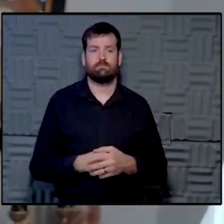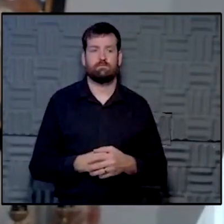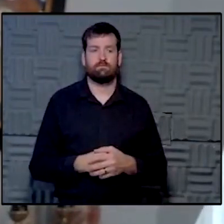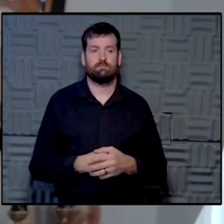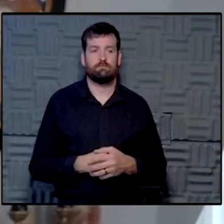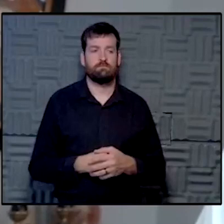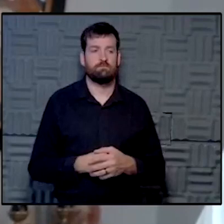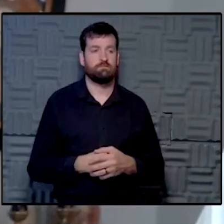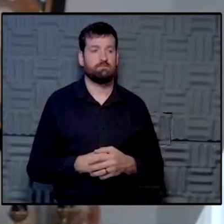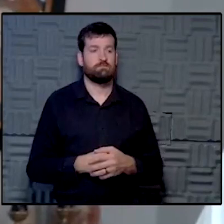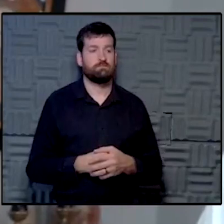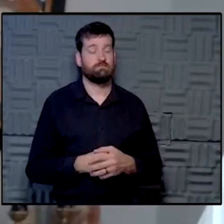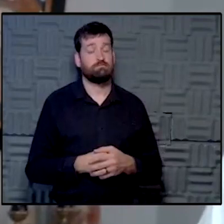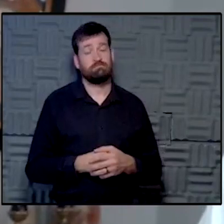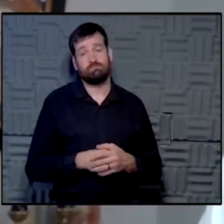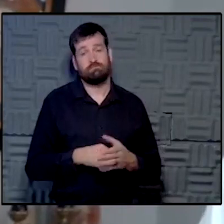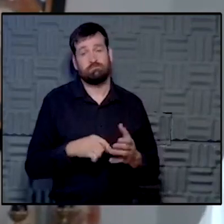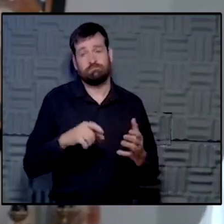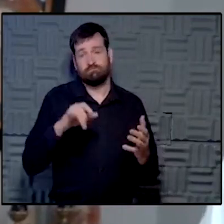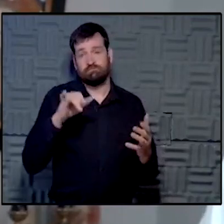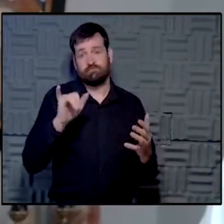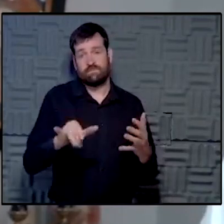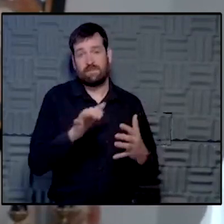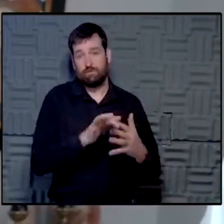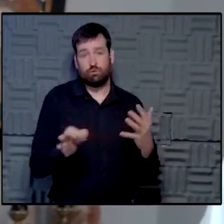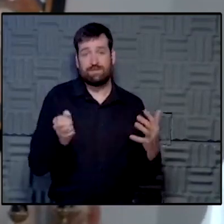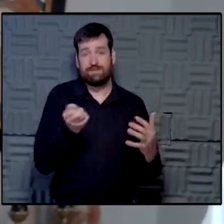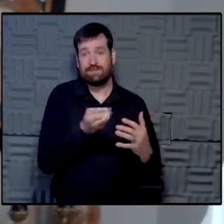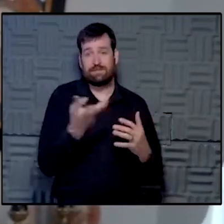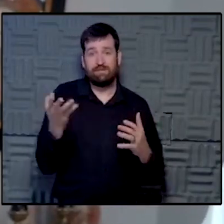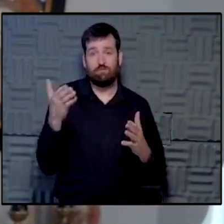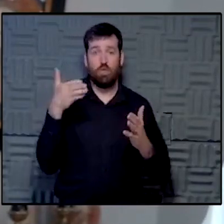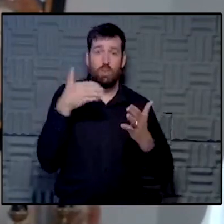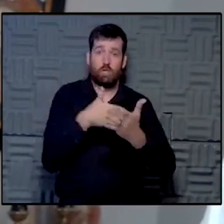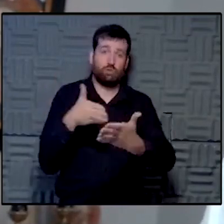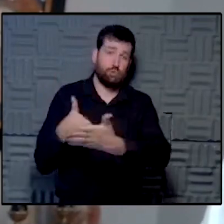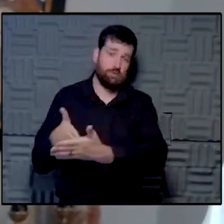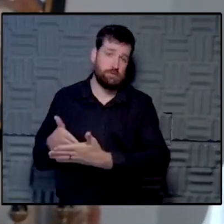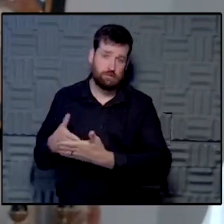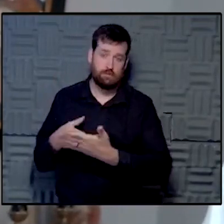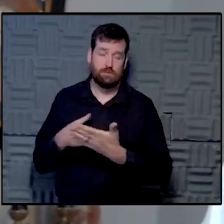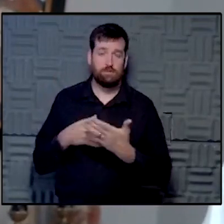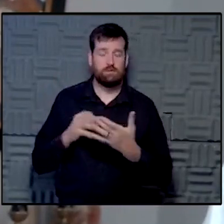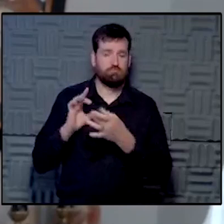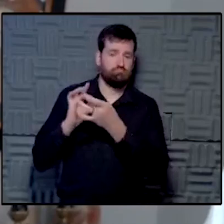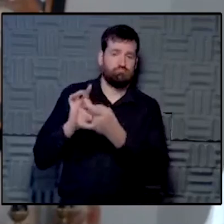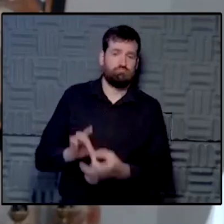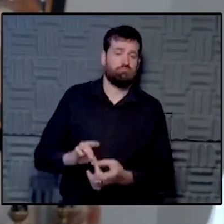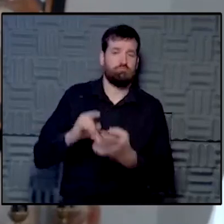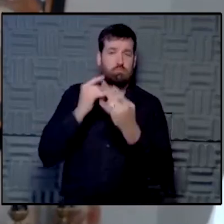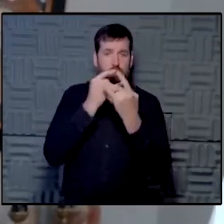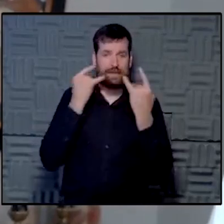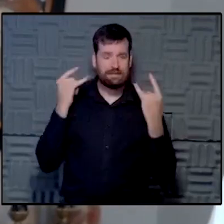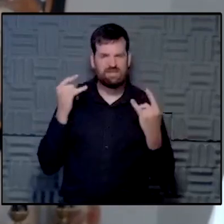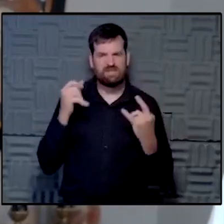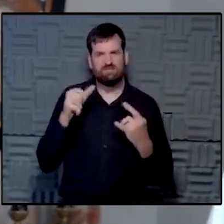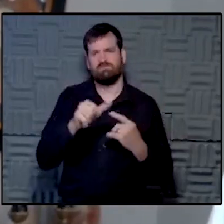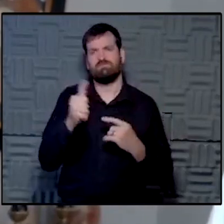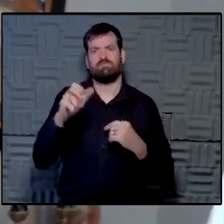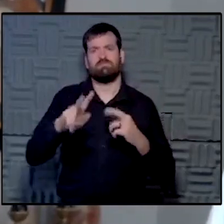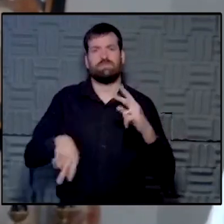I think there is that option. There's a number of lawsuits in the state as it relates to mask wearing and other kinds